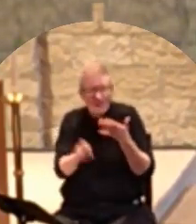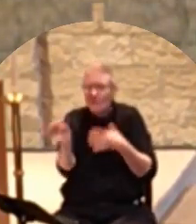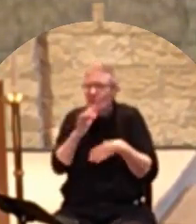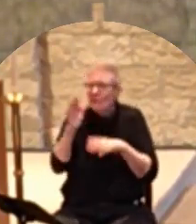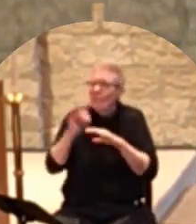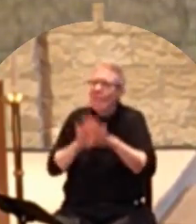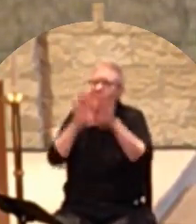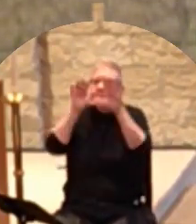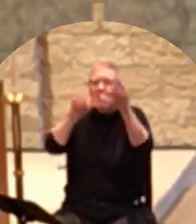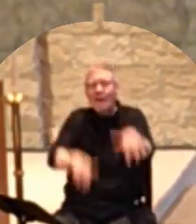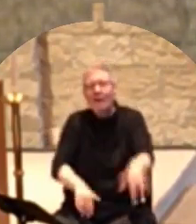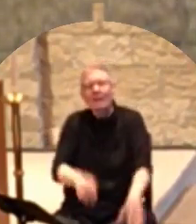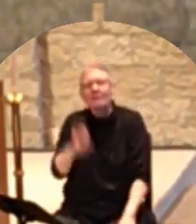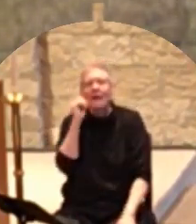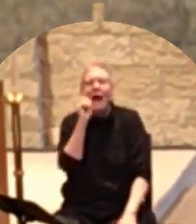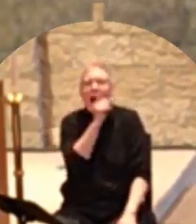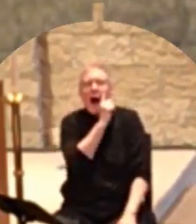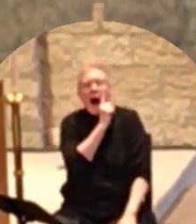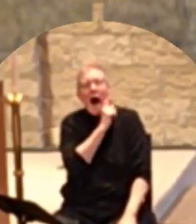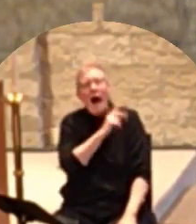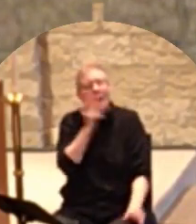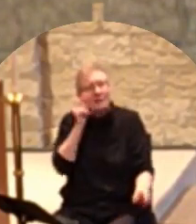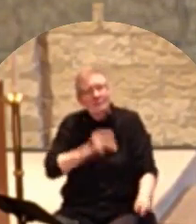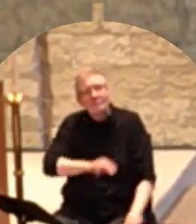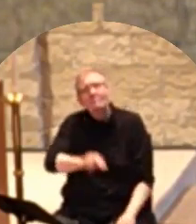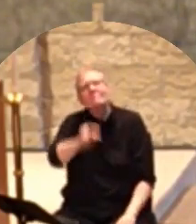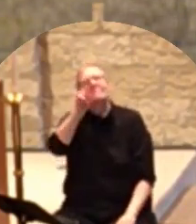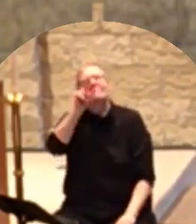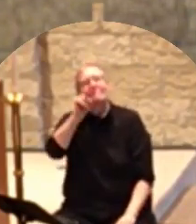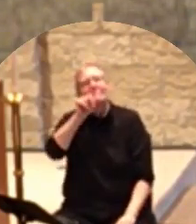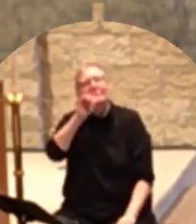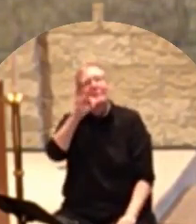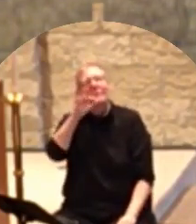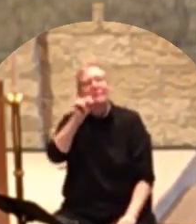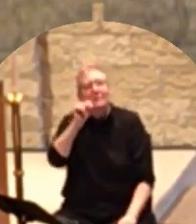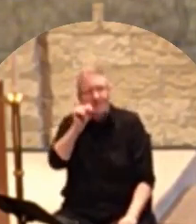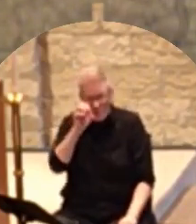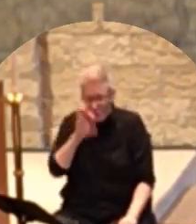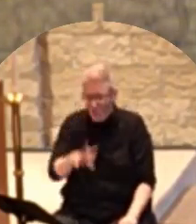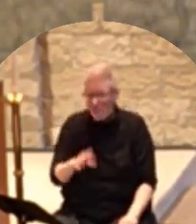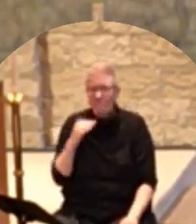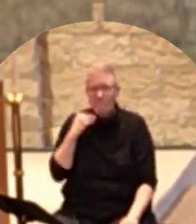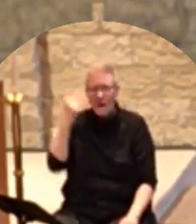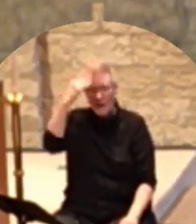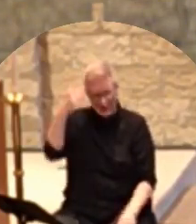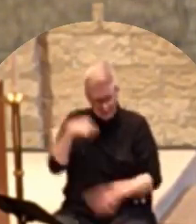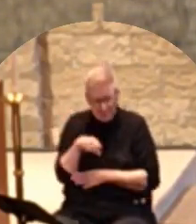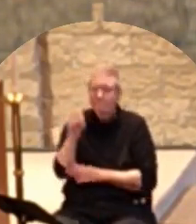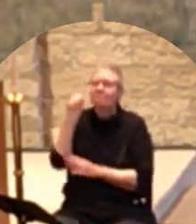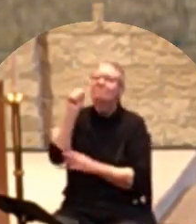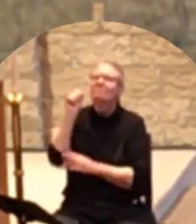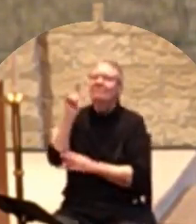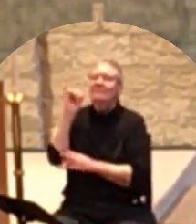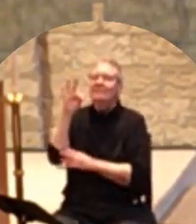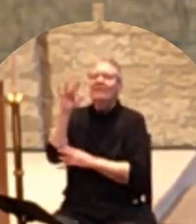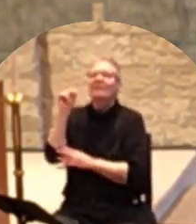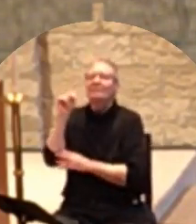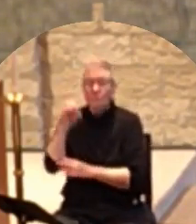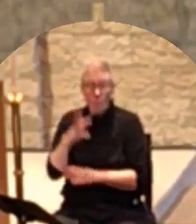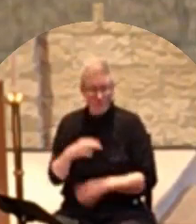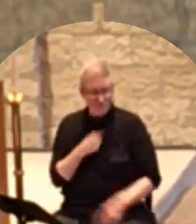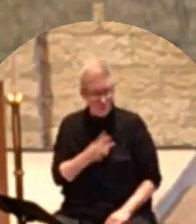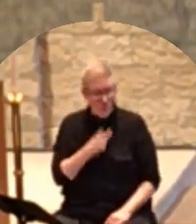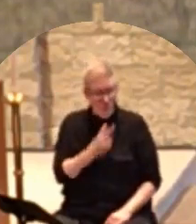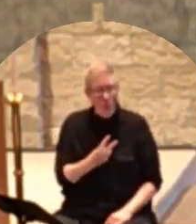from. Or lift my head. Or lift my voice. Or lift my